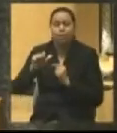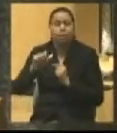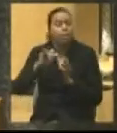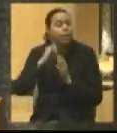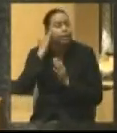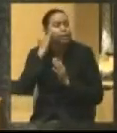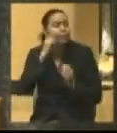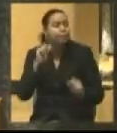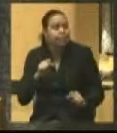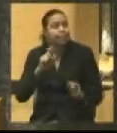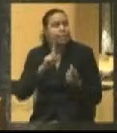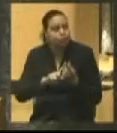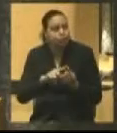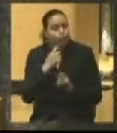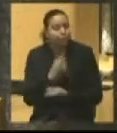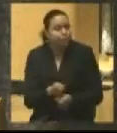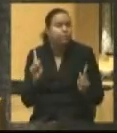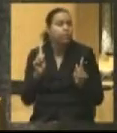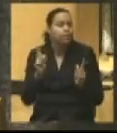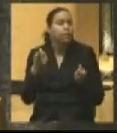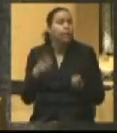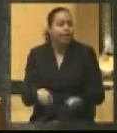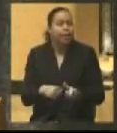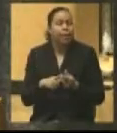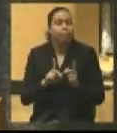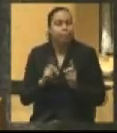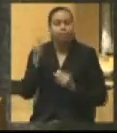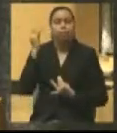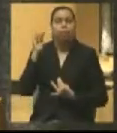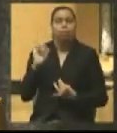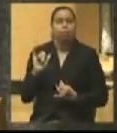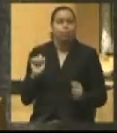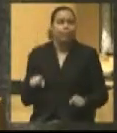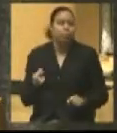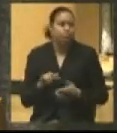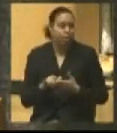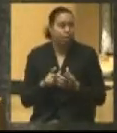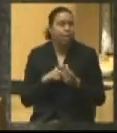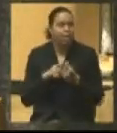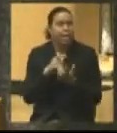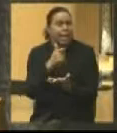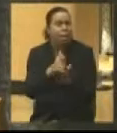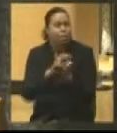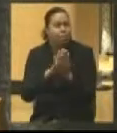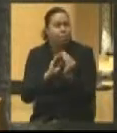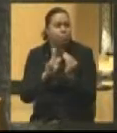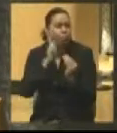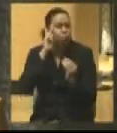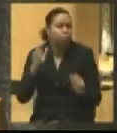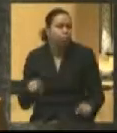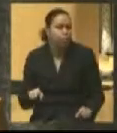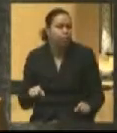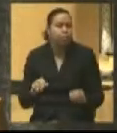until the Emancipation Proclamation made it imaginable, and that cleared the kind of political ground. It created what I